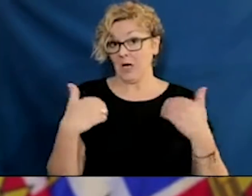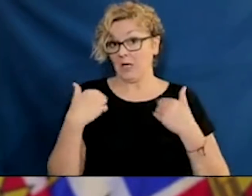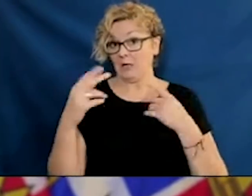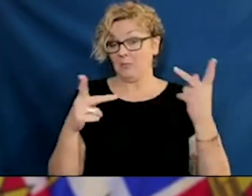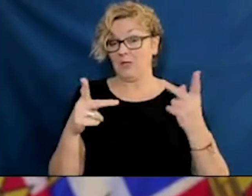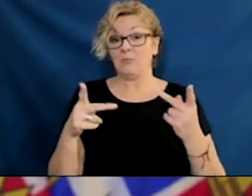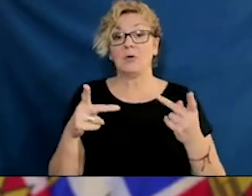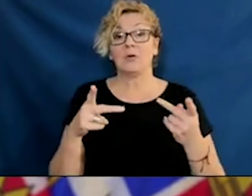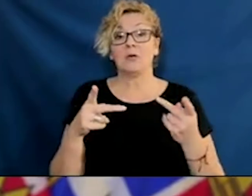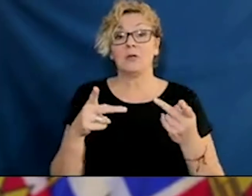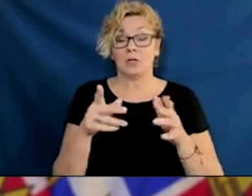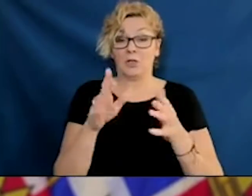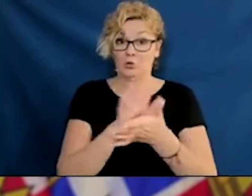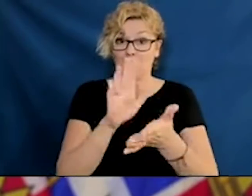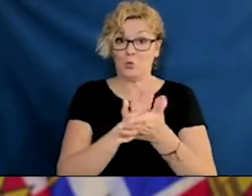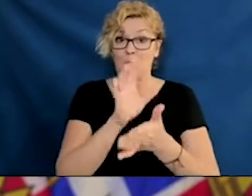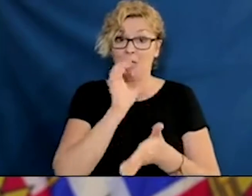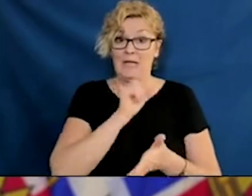and school-age children.